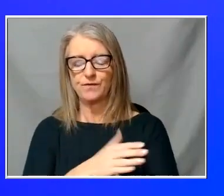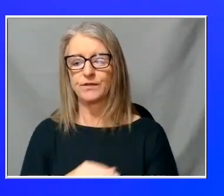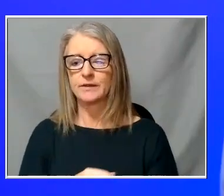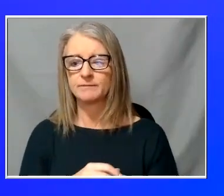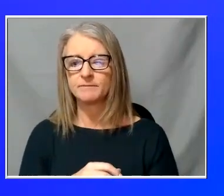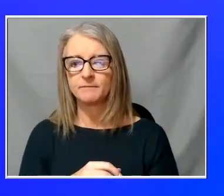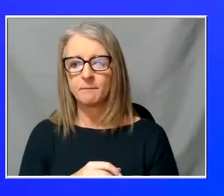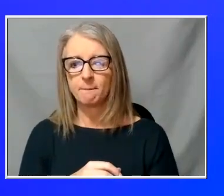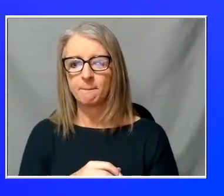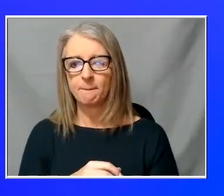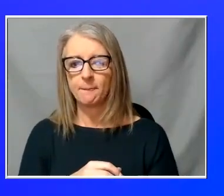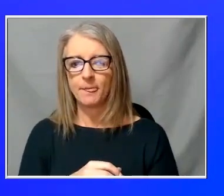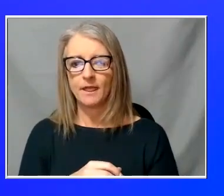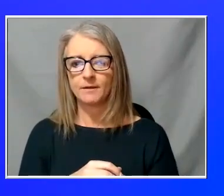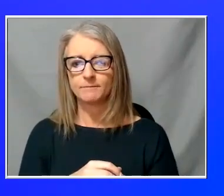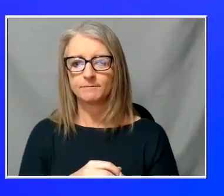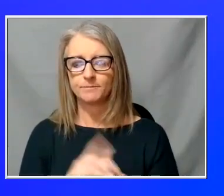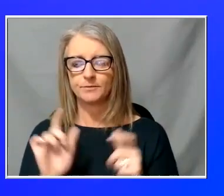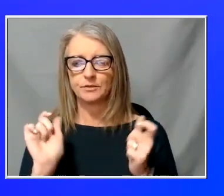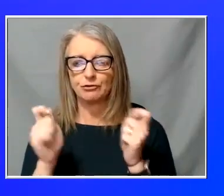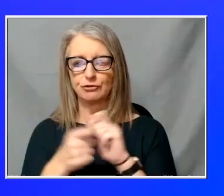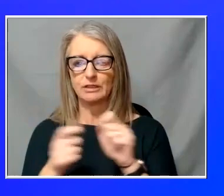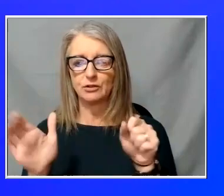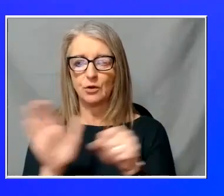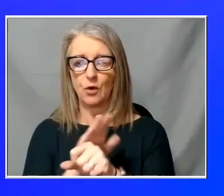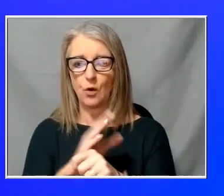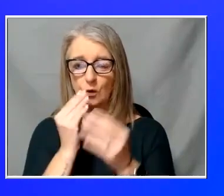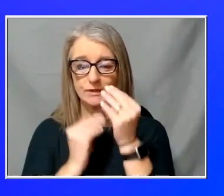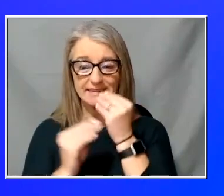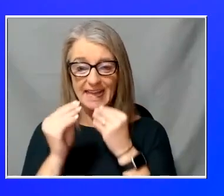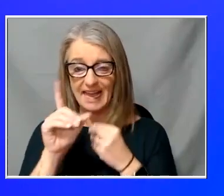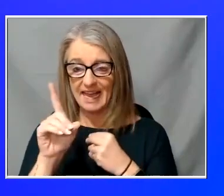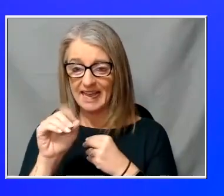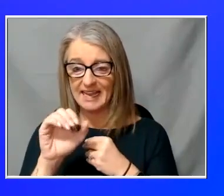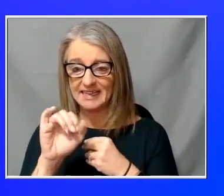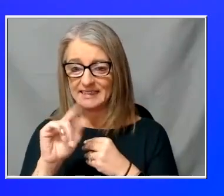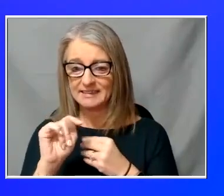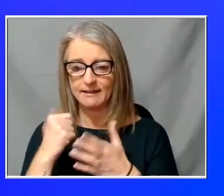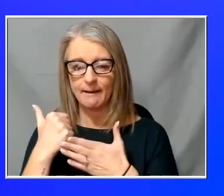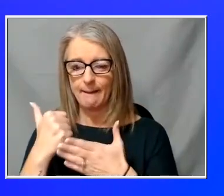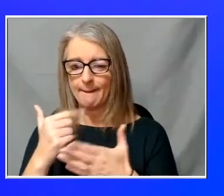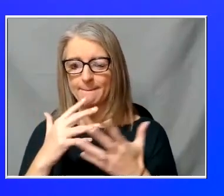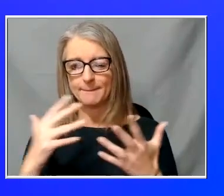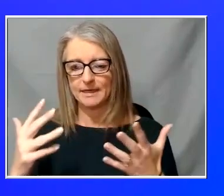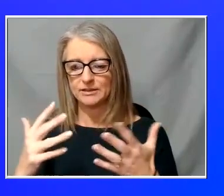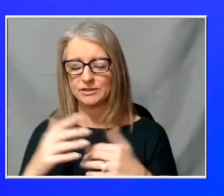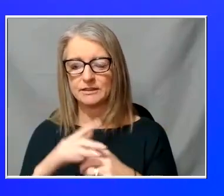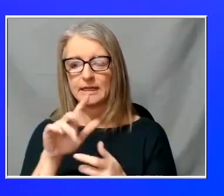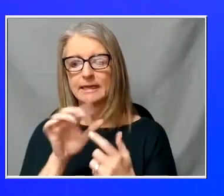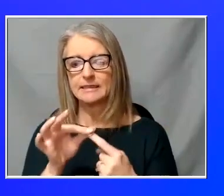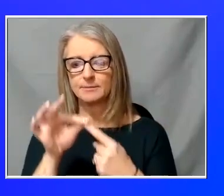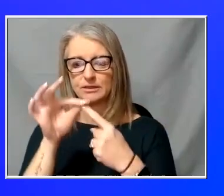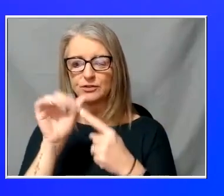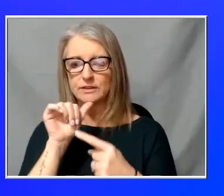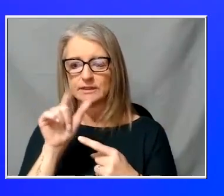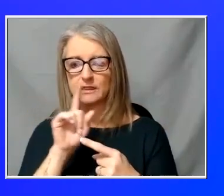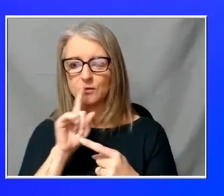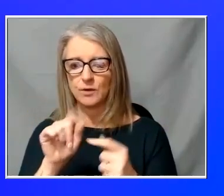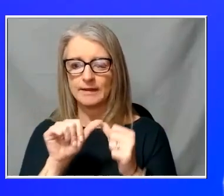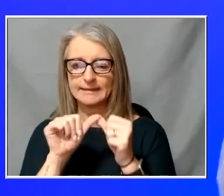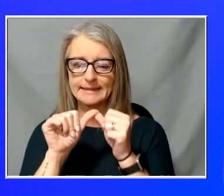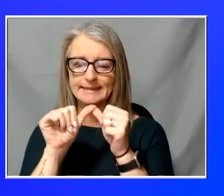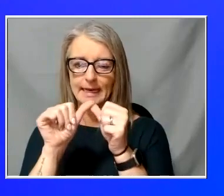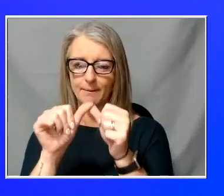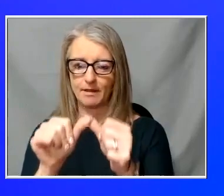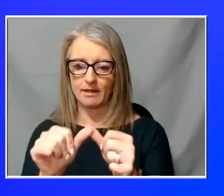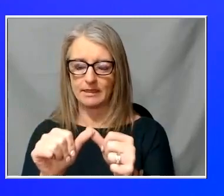So, changing the whole diet doesn't really help much, especially not with the sustainability, because